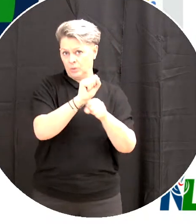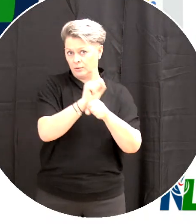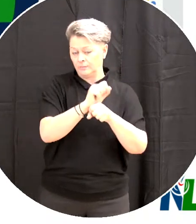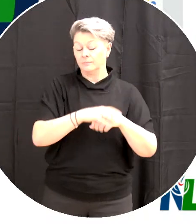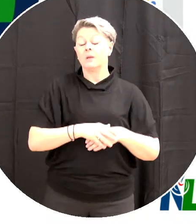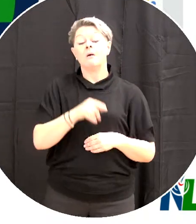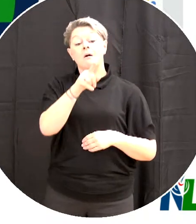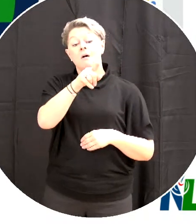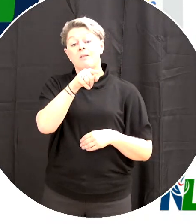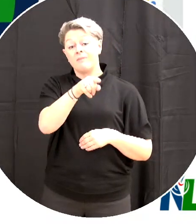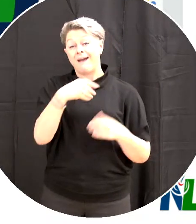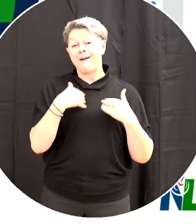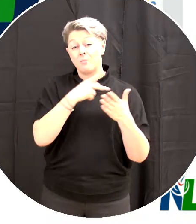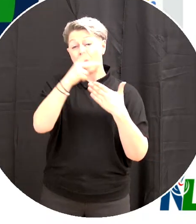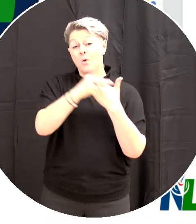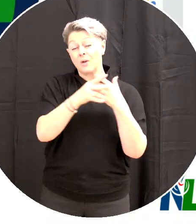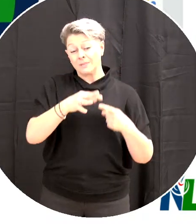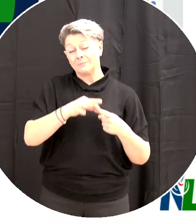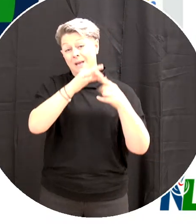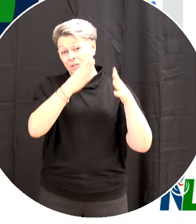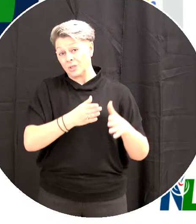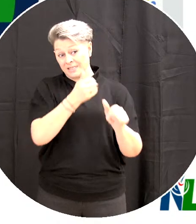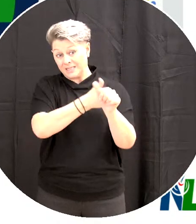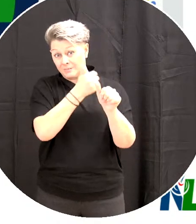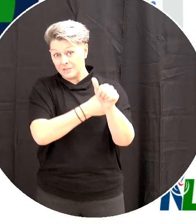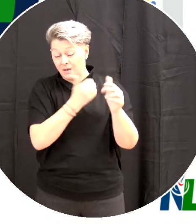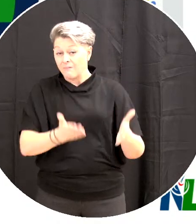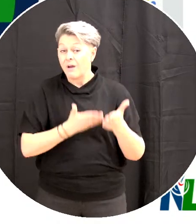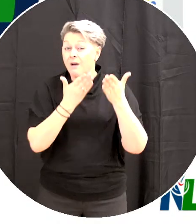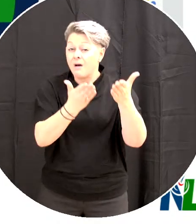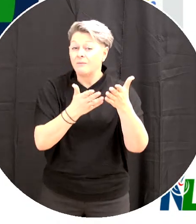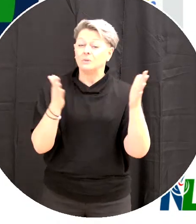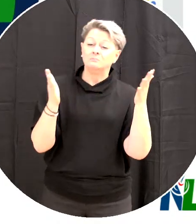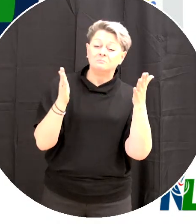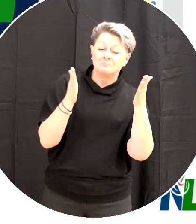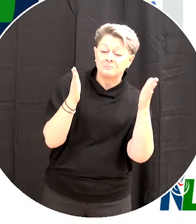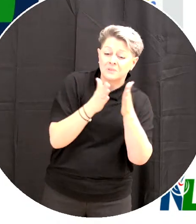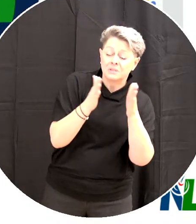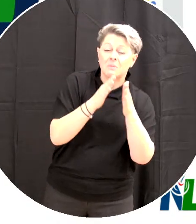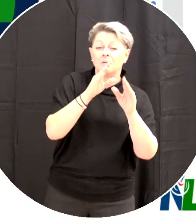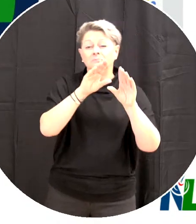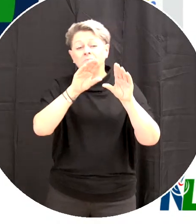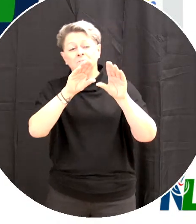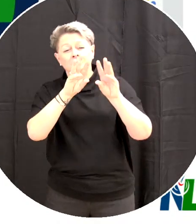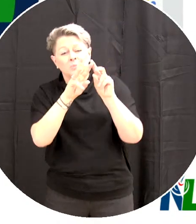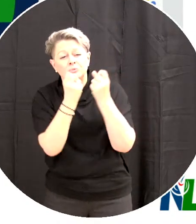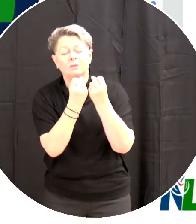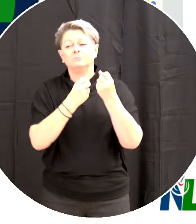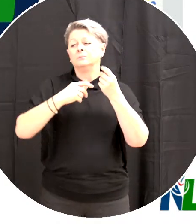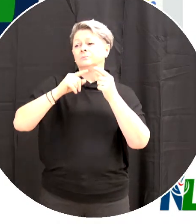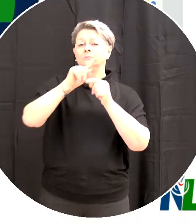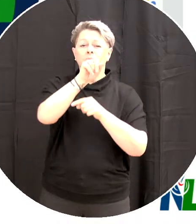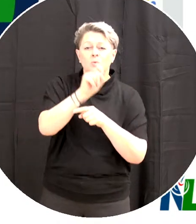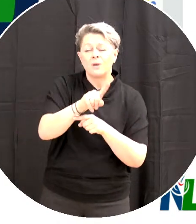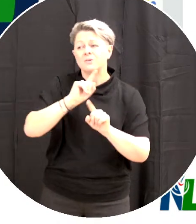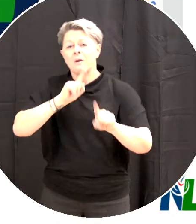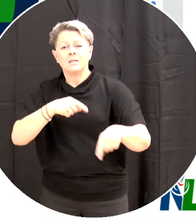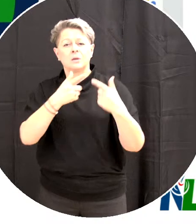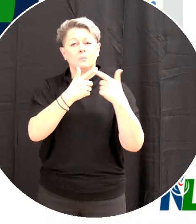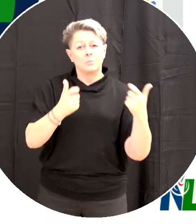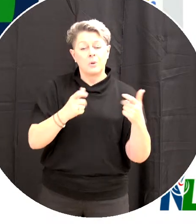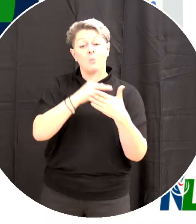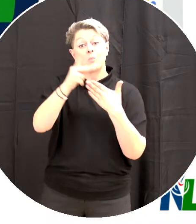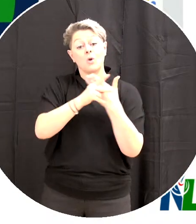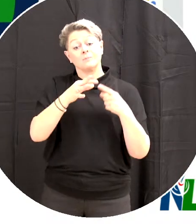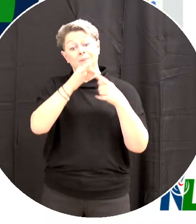by program specialists who offered individual and small group sessions and Q&A sessions. Program specialists will continue